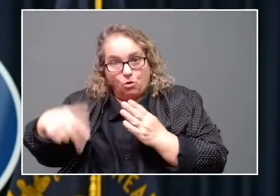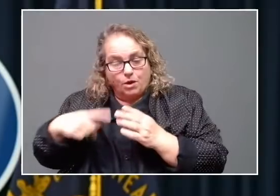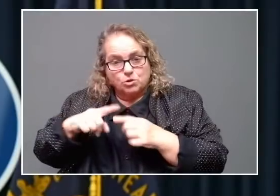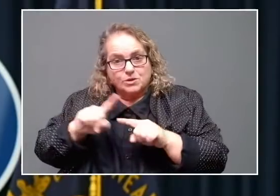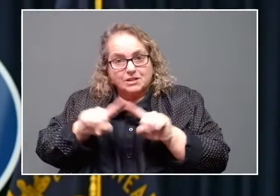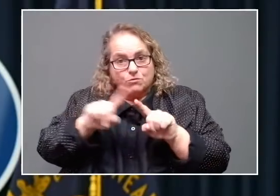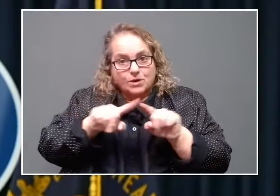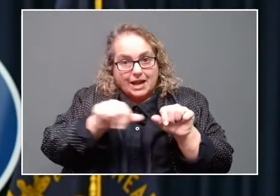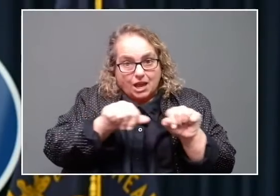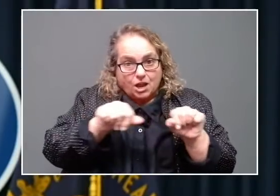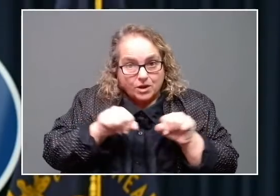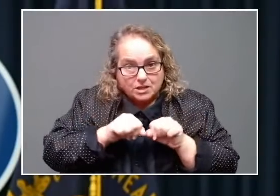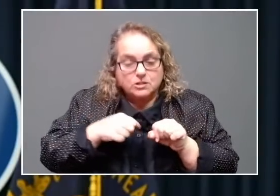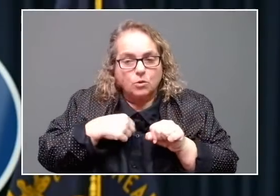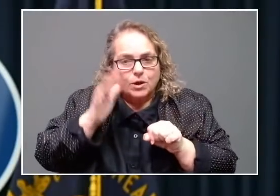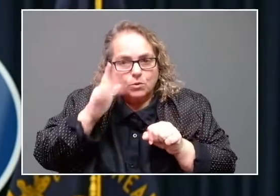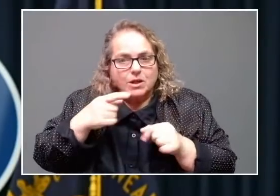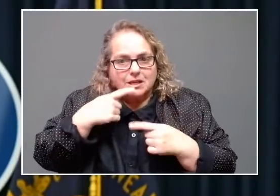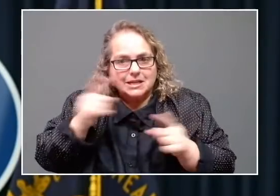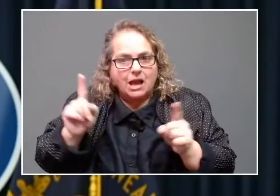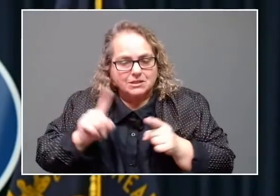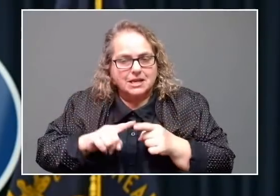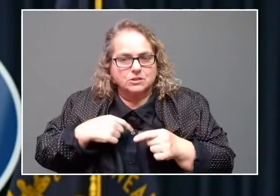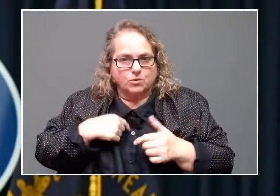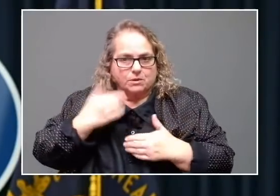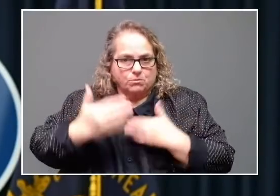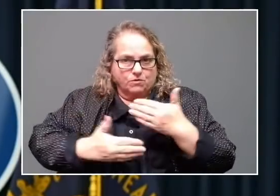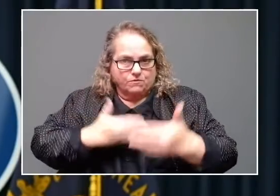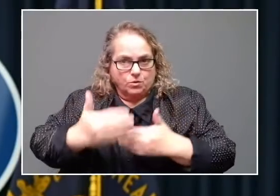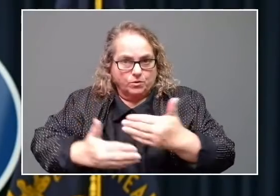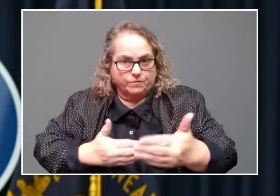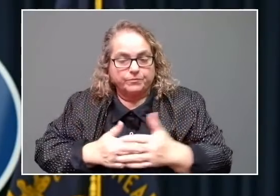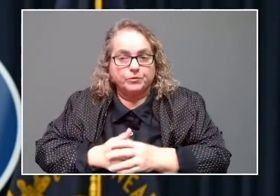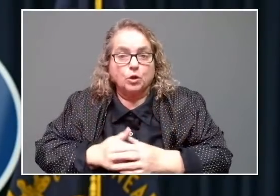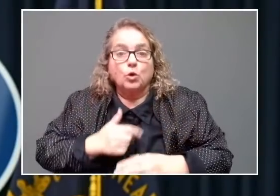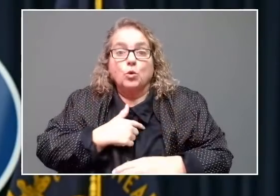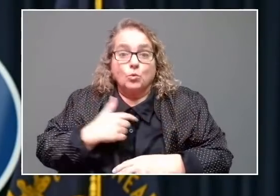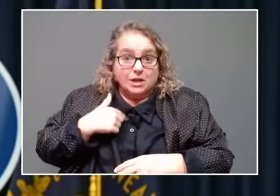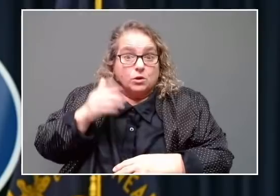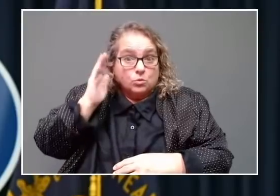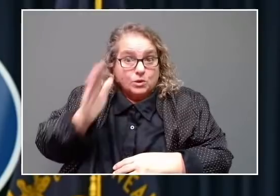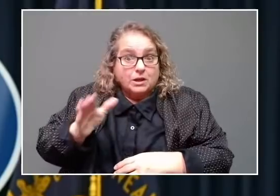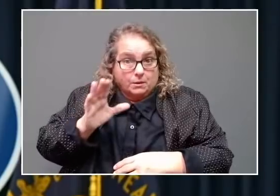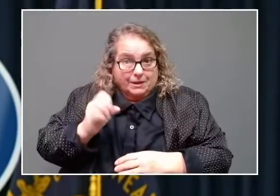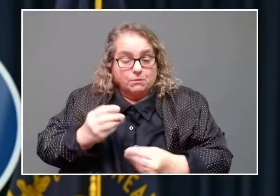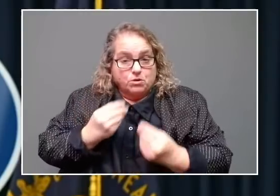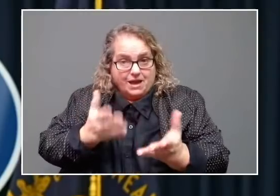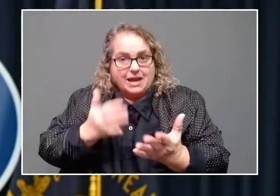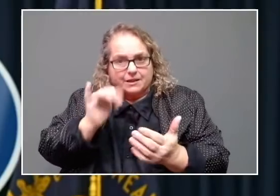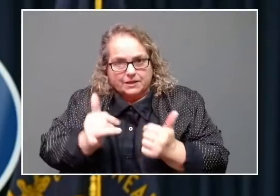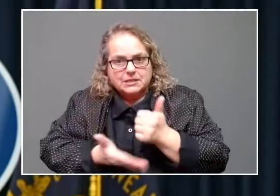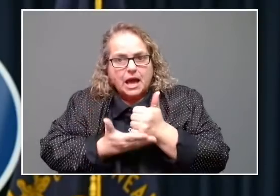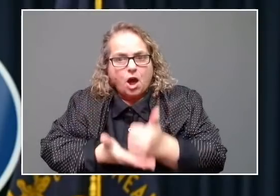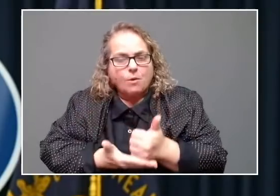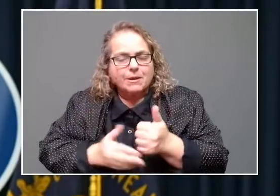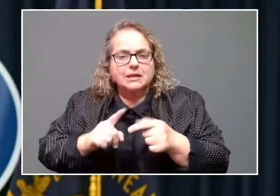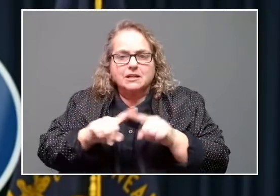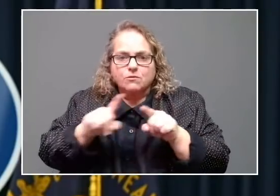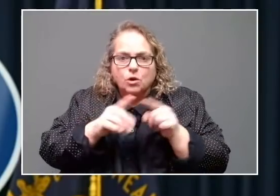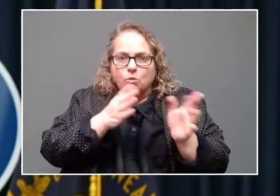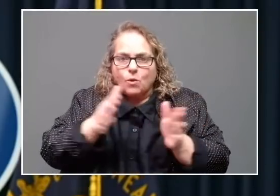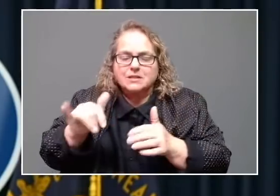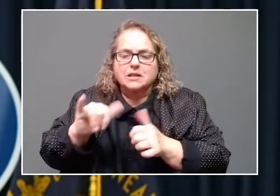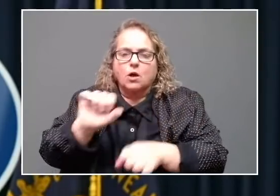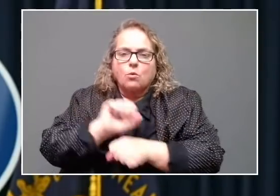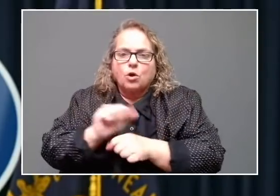be announcing as we move forward. We will be providing this help in ways that work with groups that